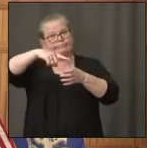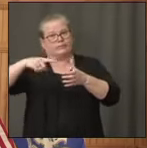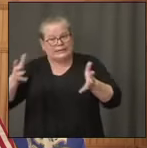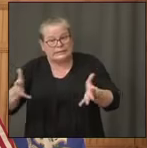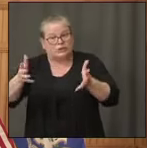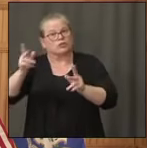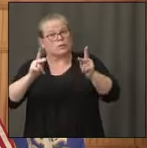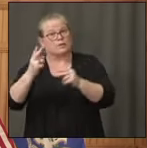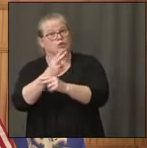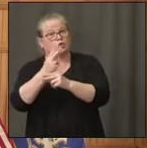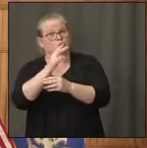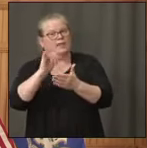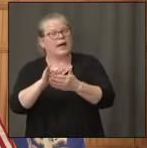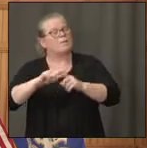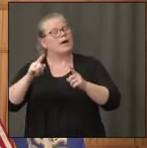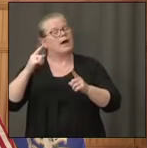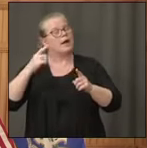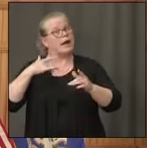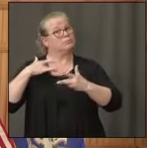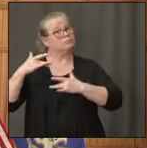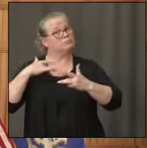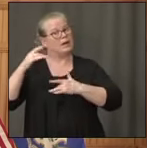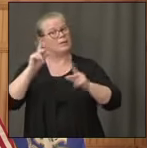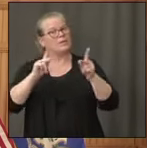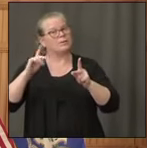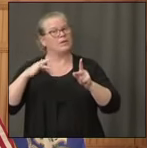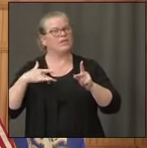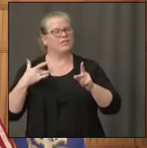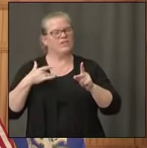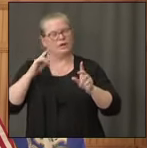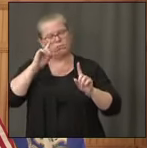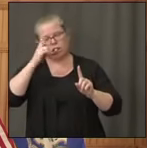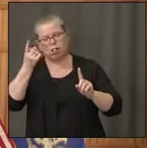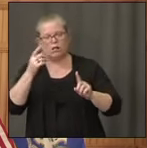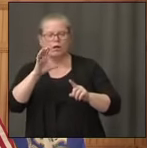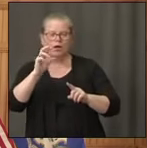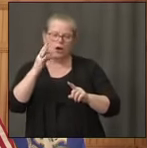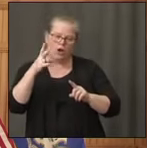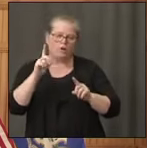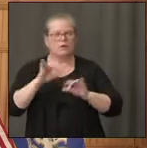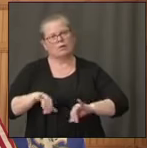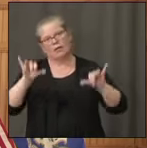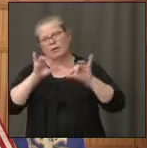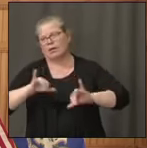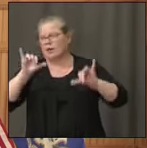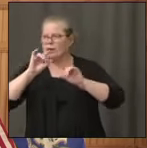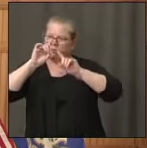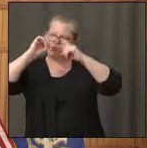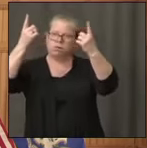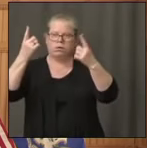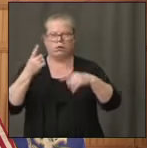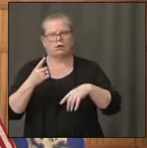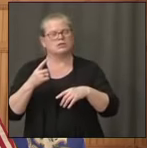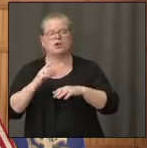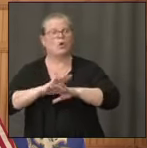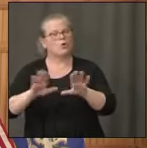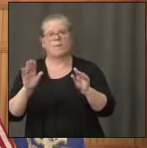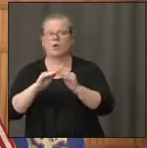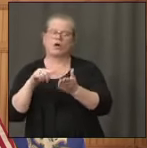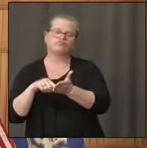you won't be able to rely on that information from the app or any other of these types of technologies to keep track of where COVID